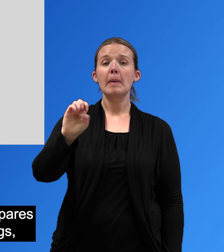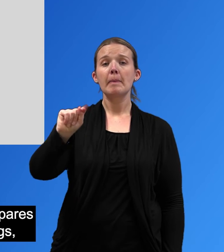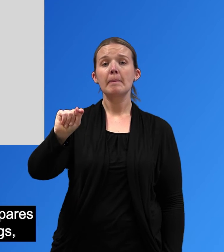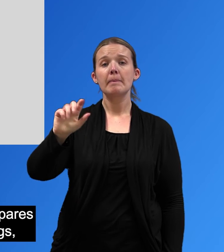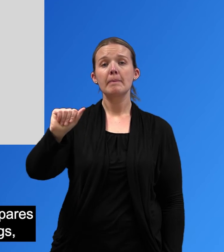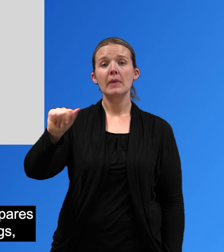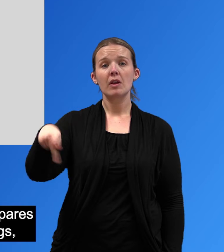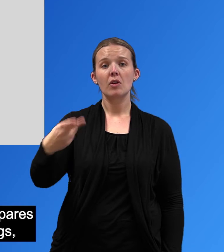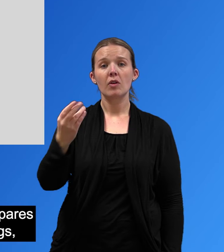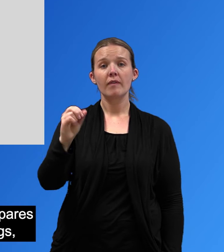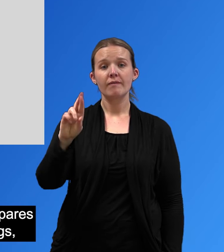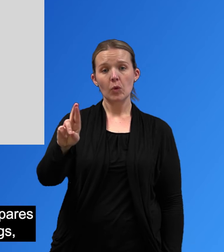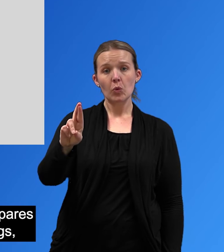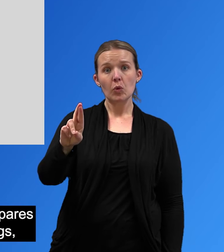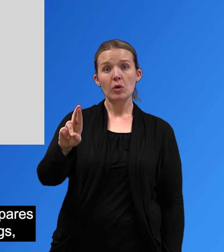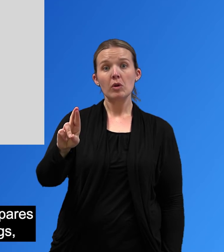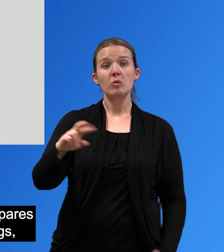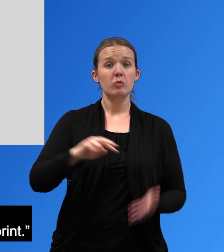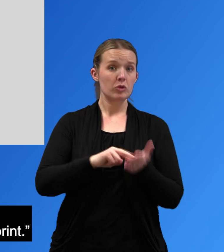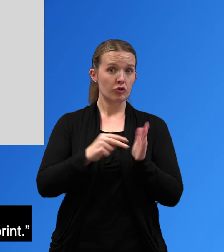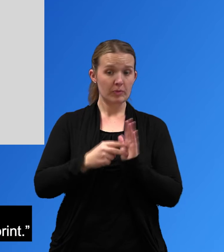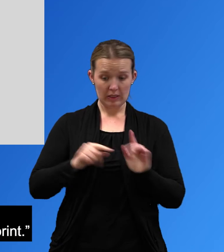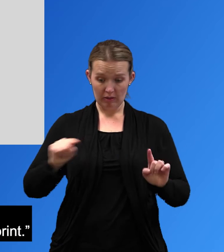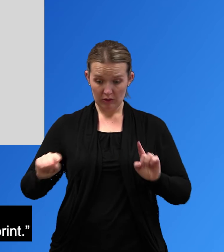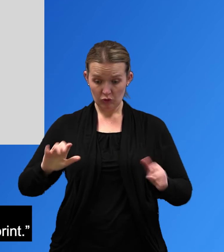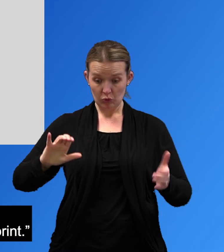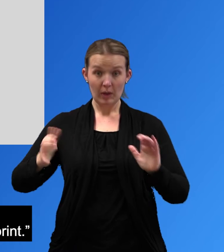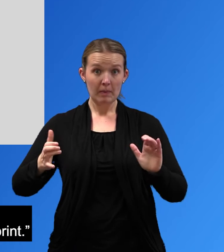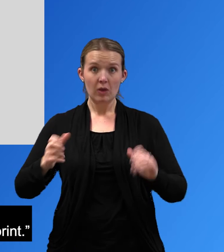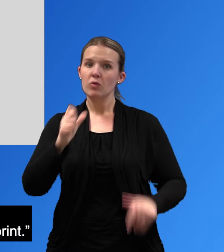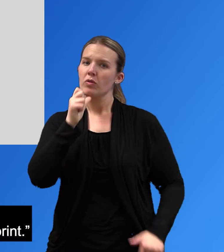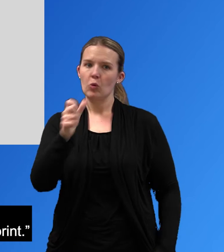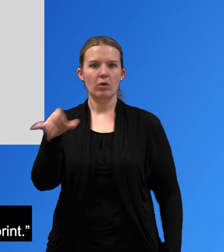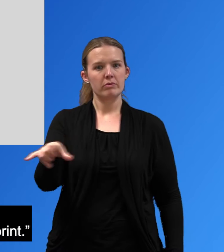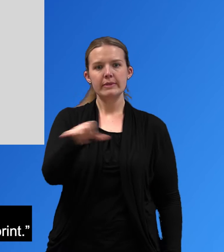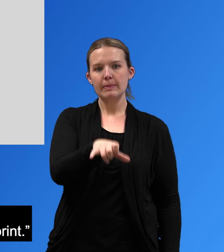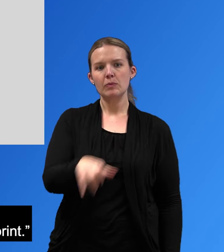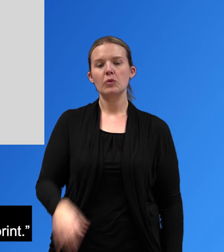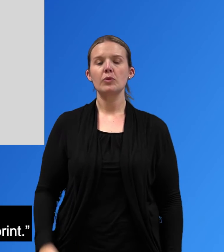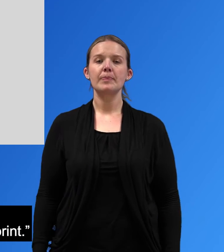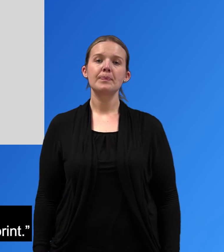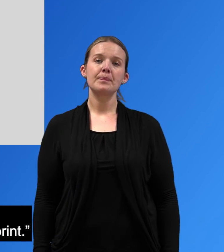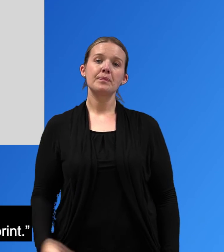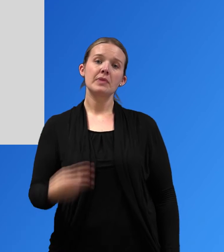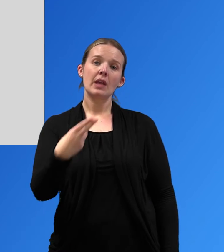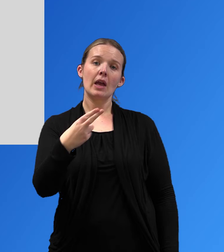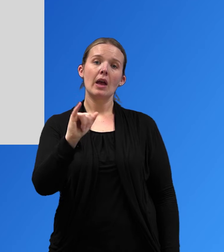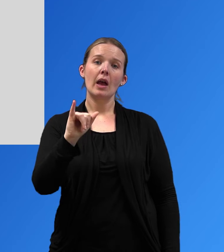Metaphor, which compares two dissimilar things, for example, a marathon, not a sprint.